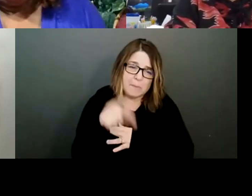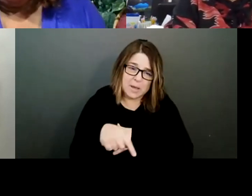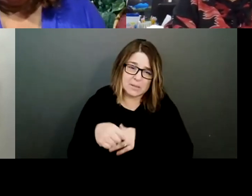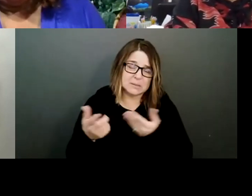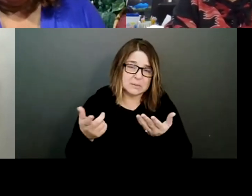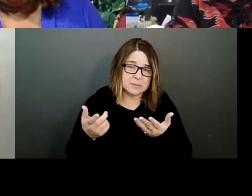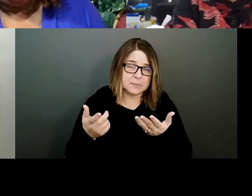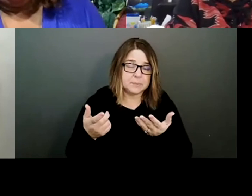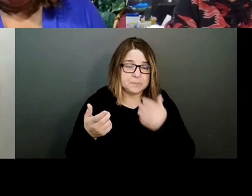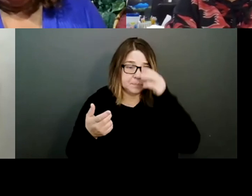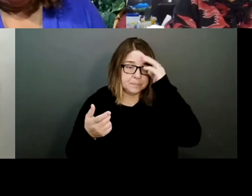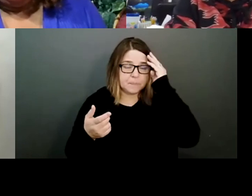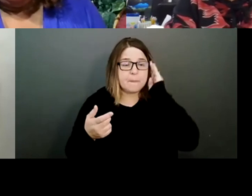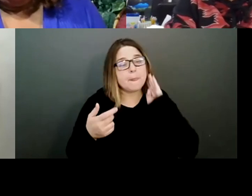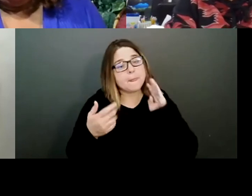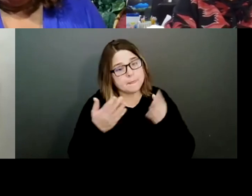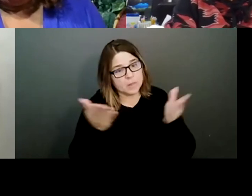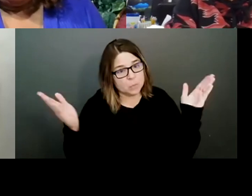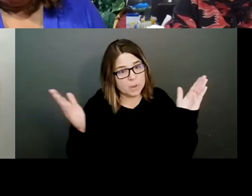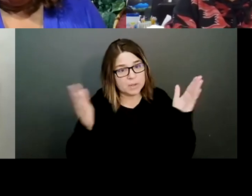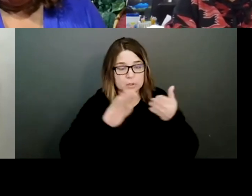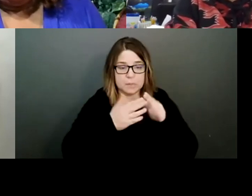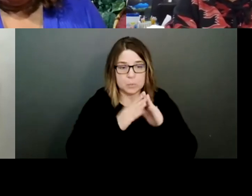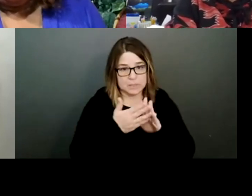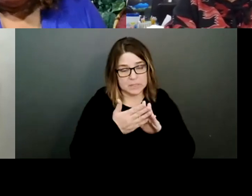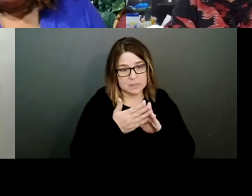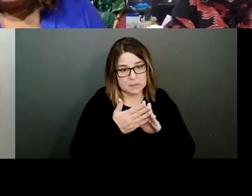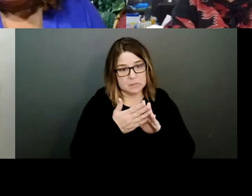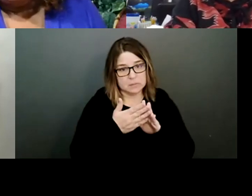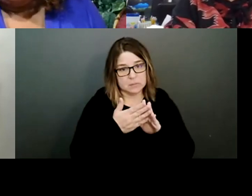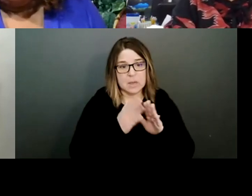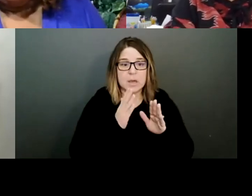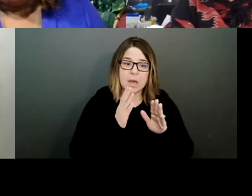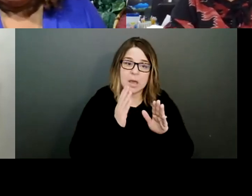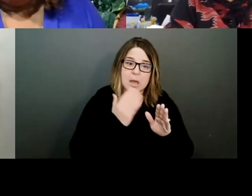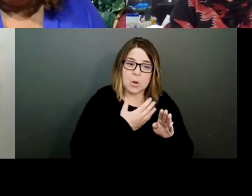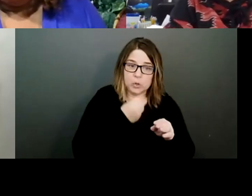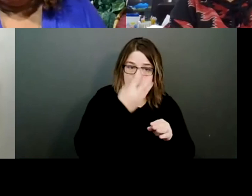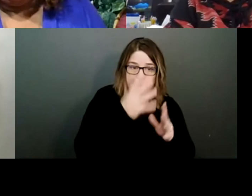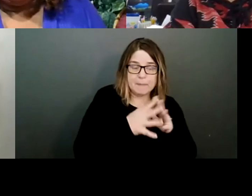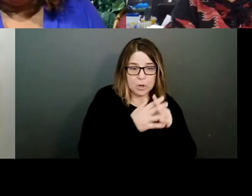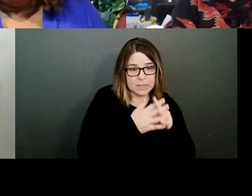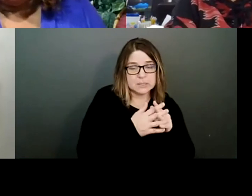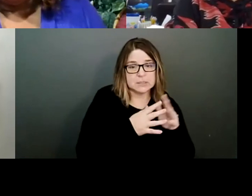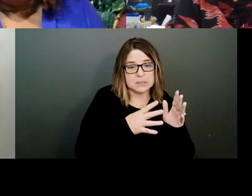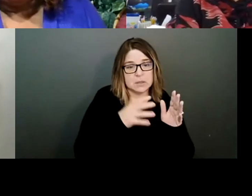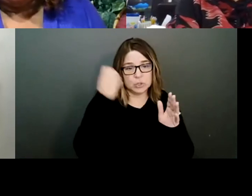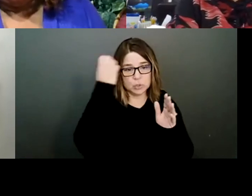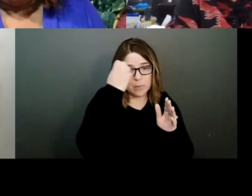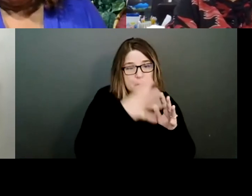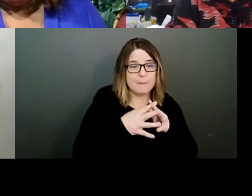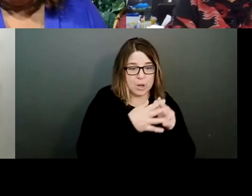the greater community of our Euro-Americans and breaking through colonialism and